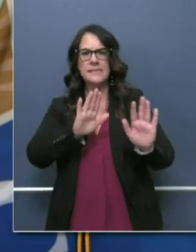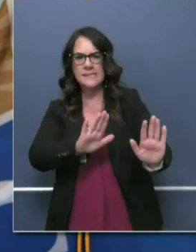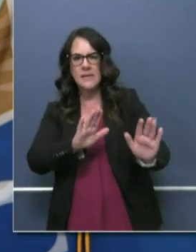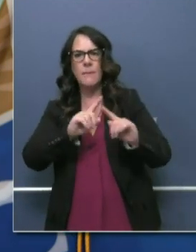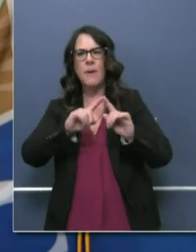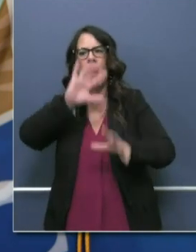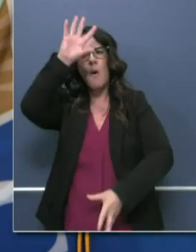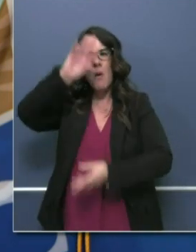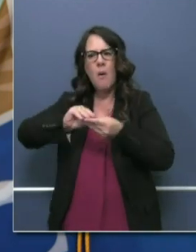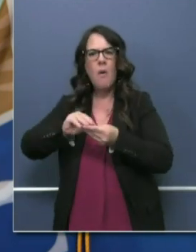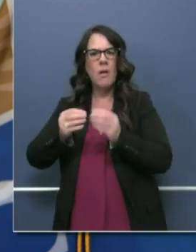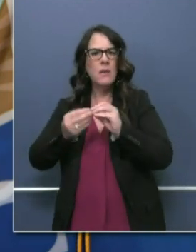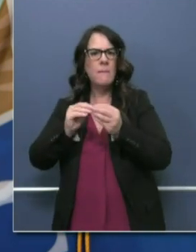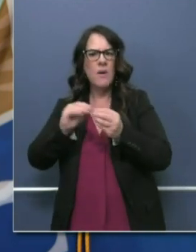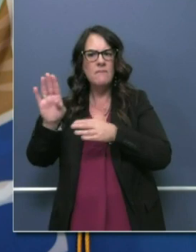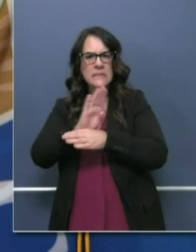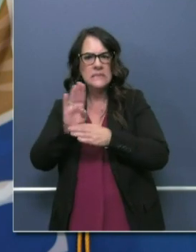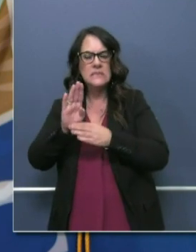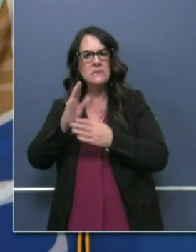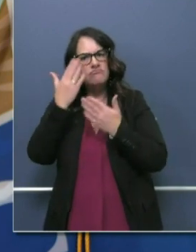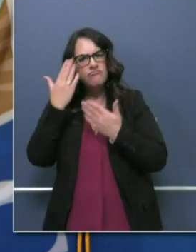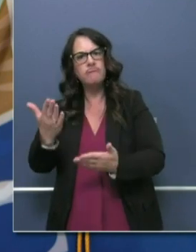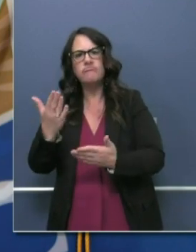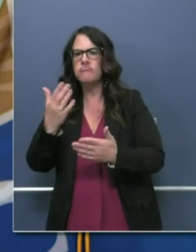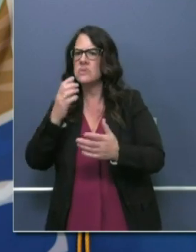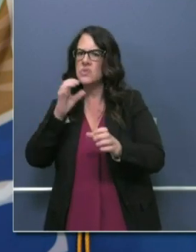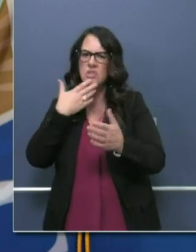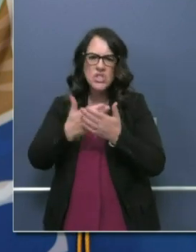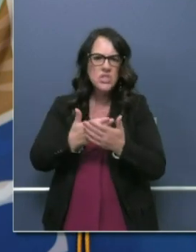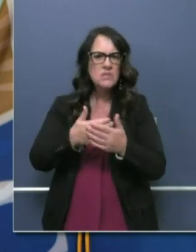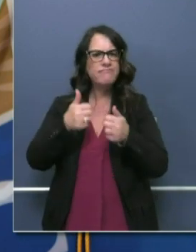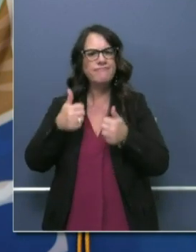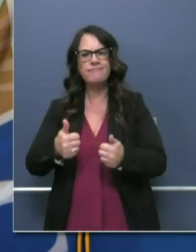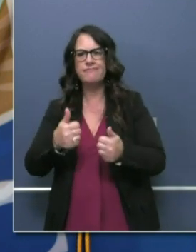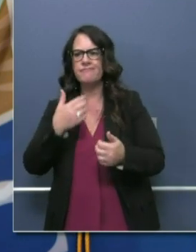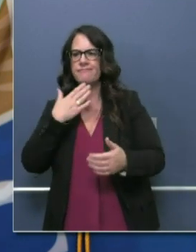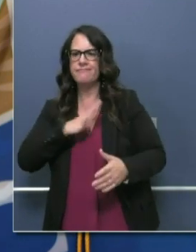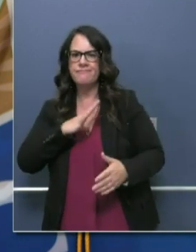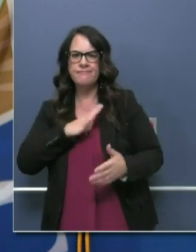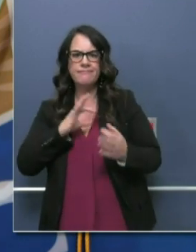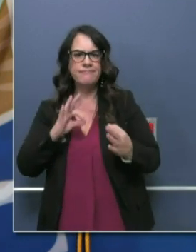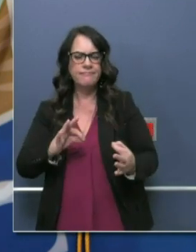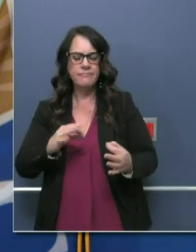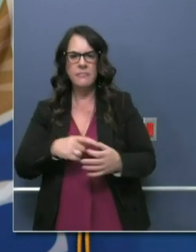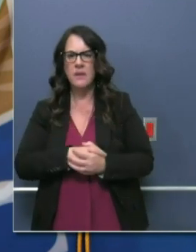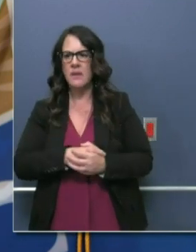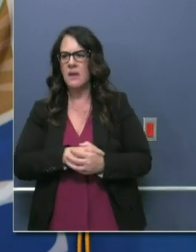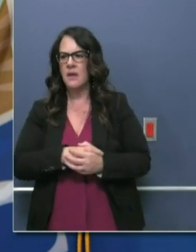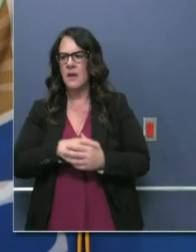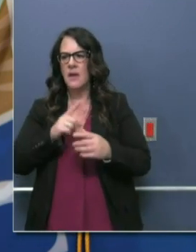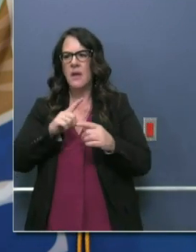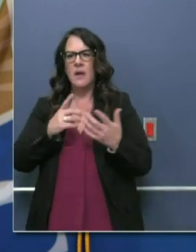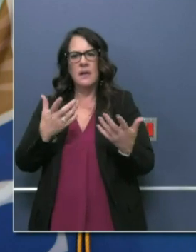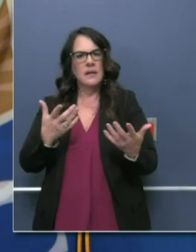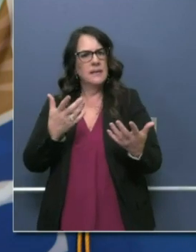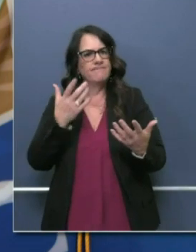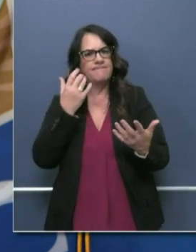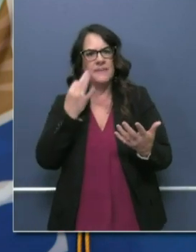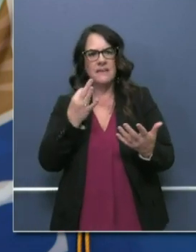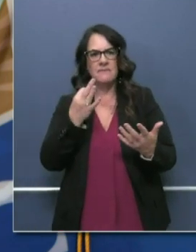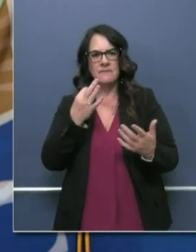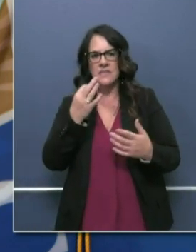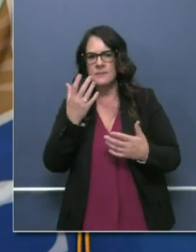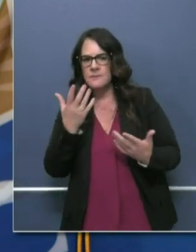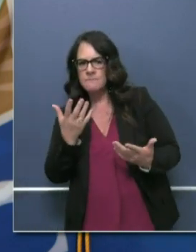total numbers. And we'll try to address those. Local folks primarily are the point of contact in terms of those